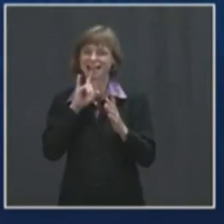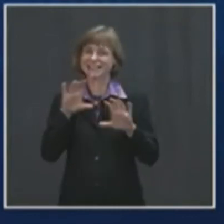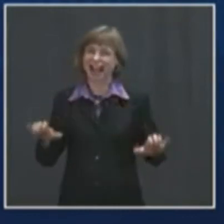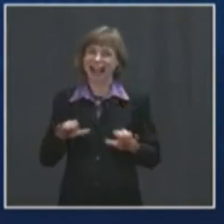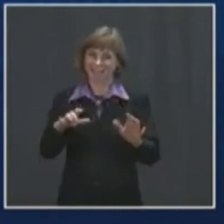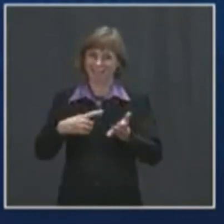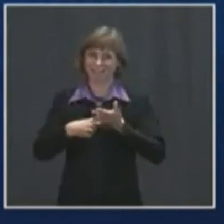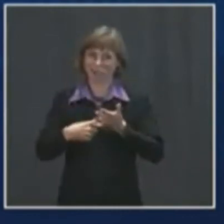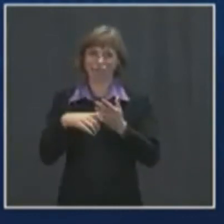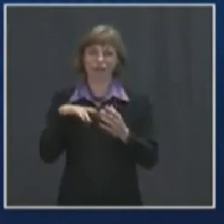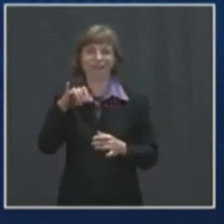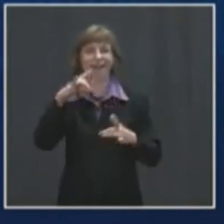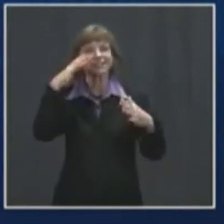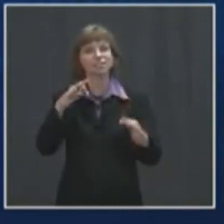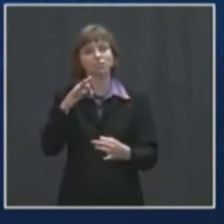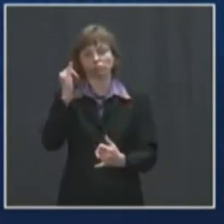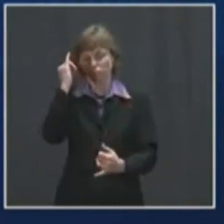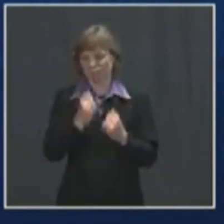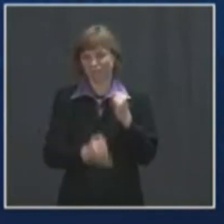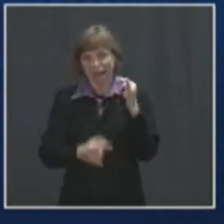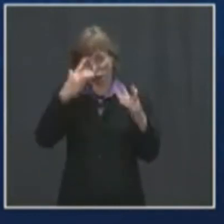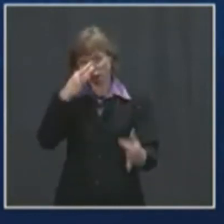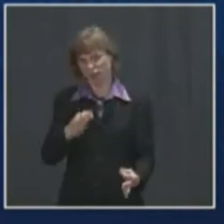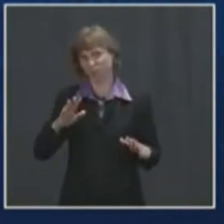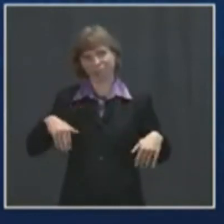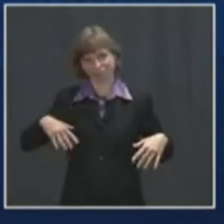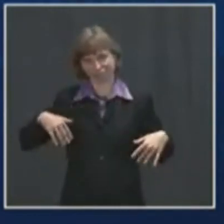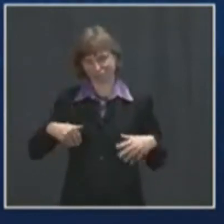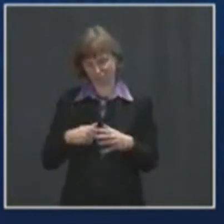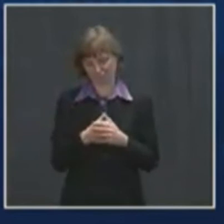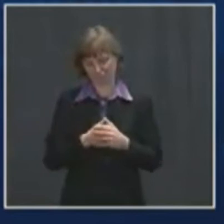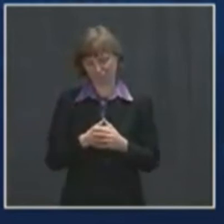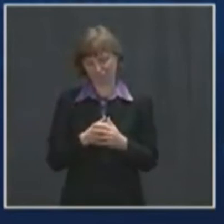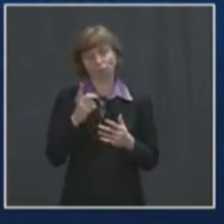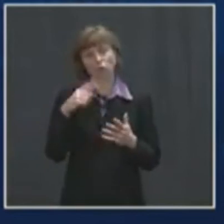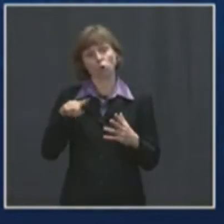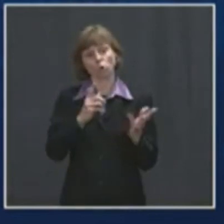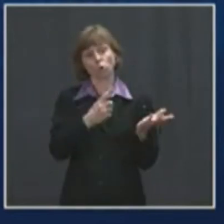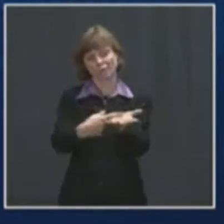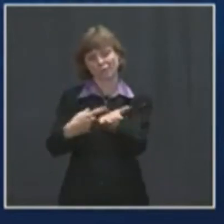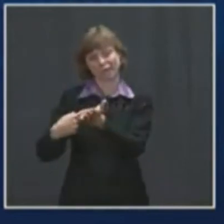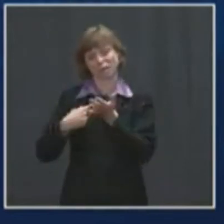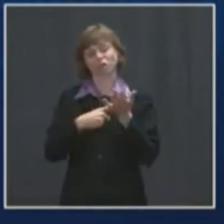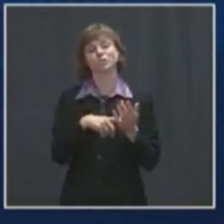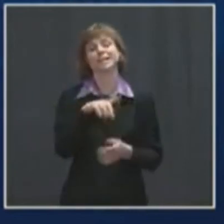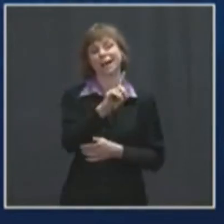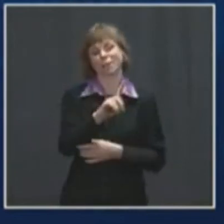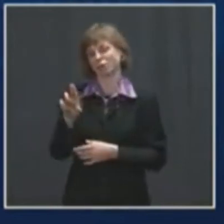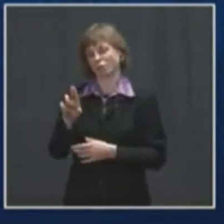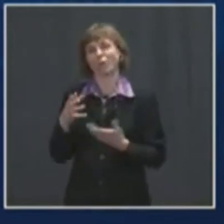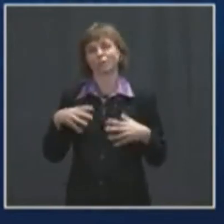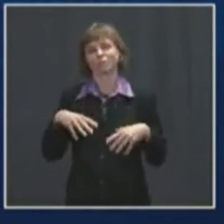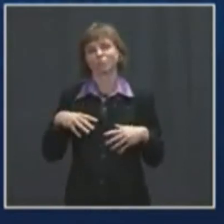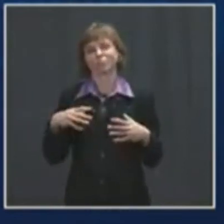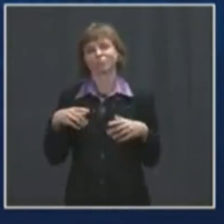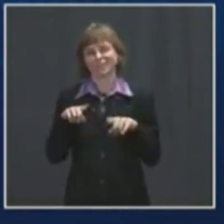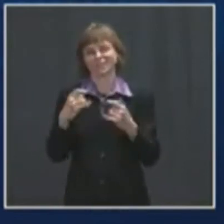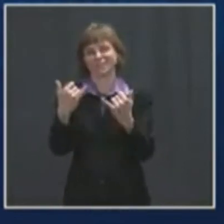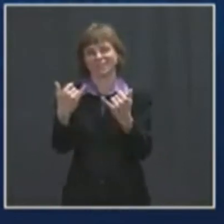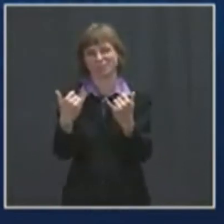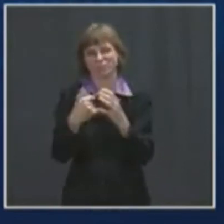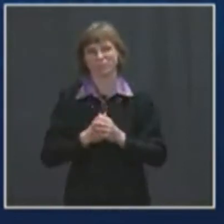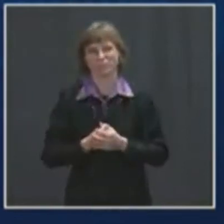decision a final conclusion has not been made. As Jared was saying, those conversations are happening with Democrats and Republicans. And as I said kind of the